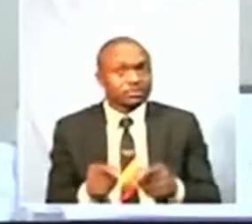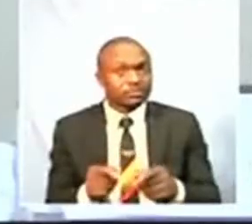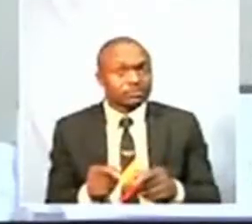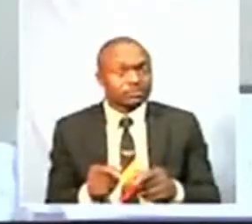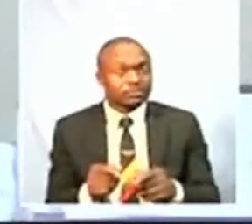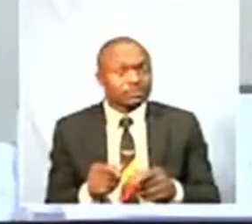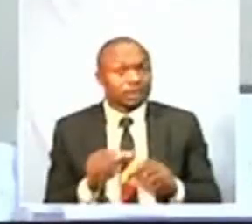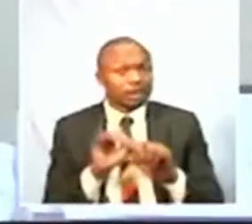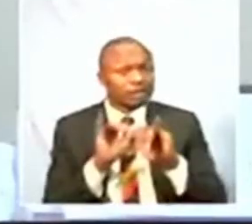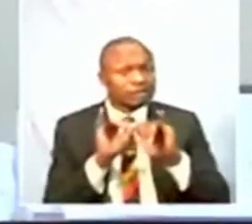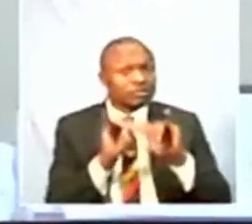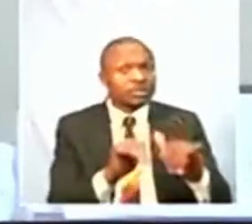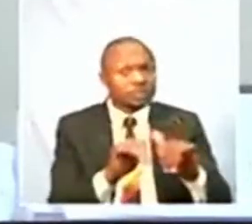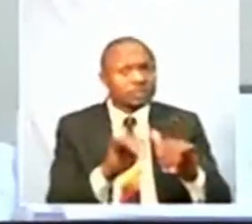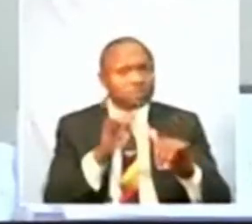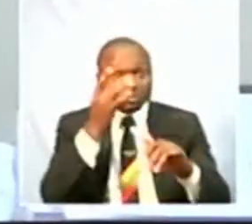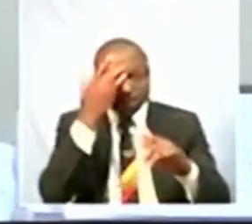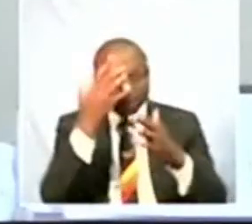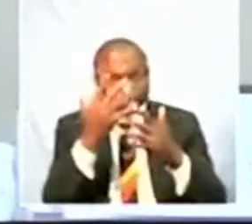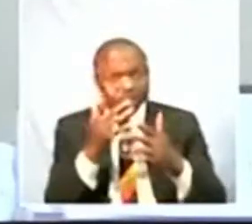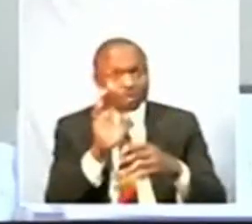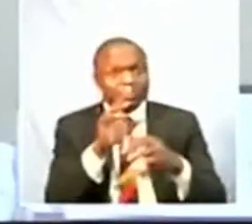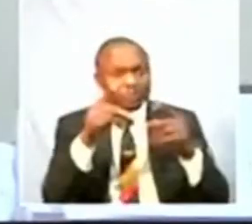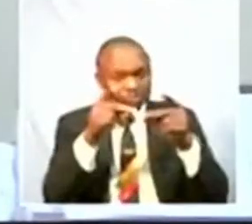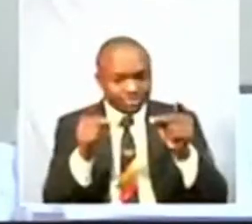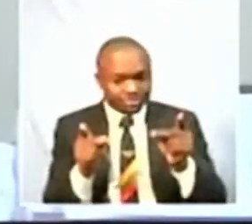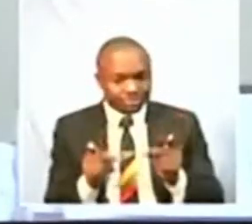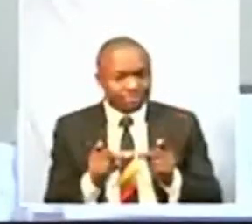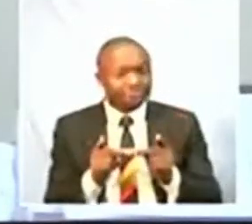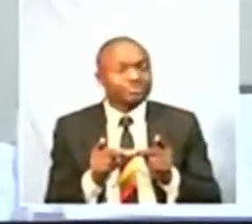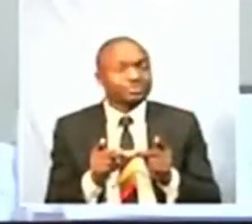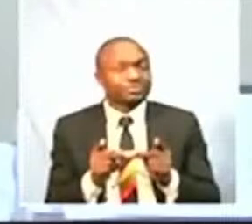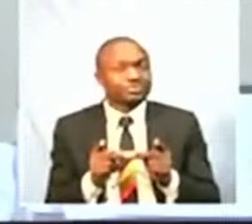to the expectation of our positions?